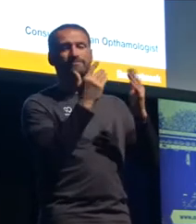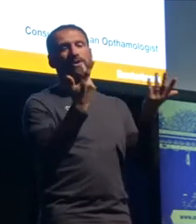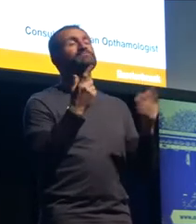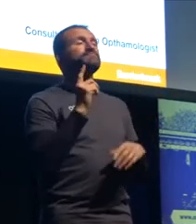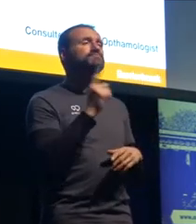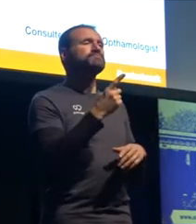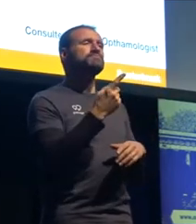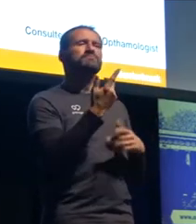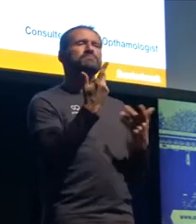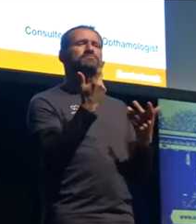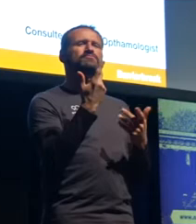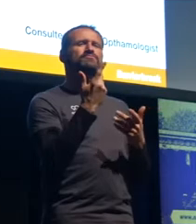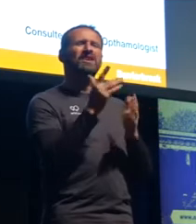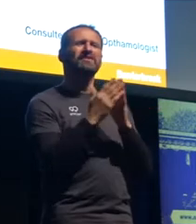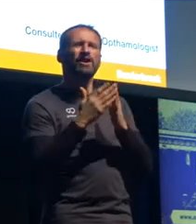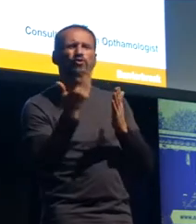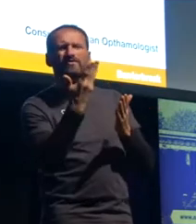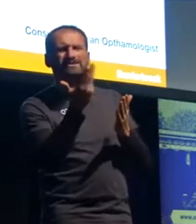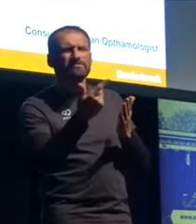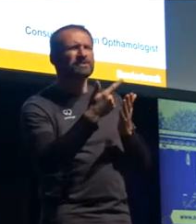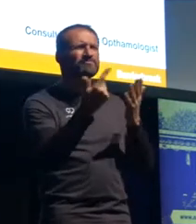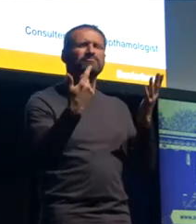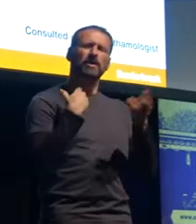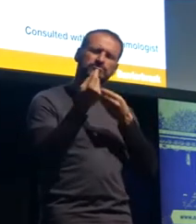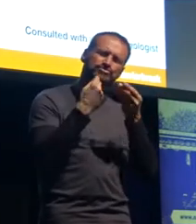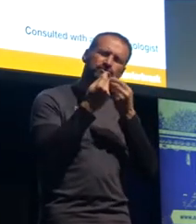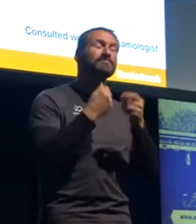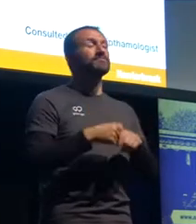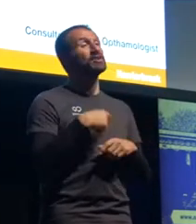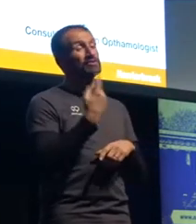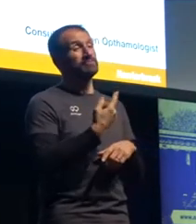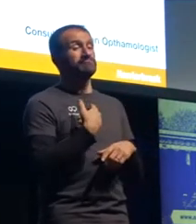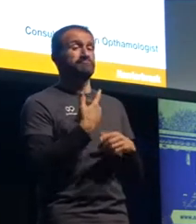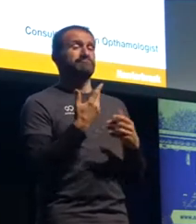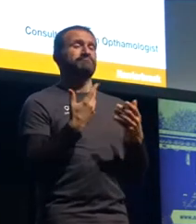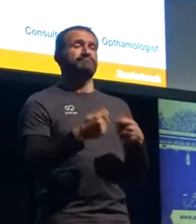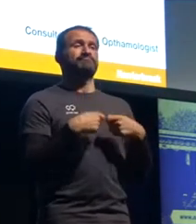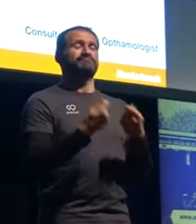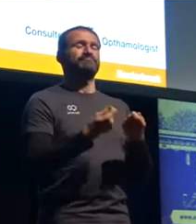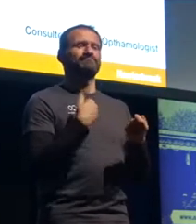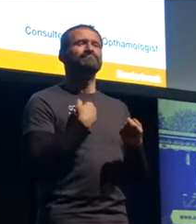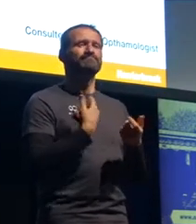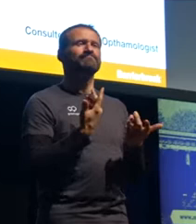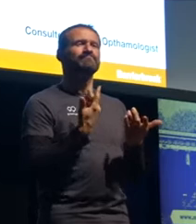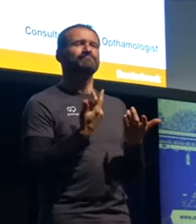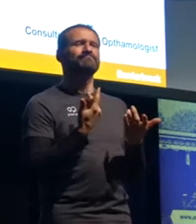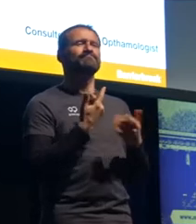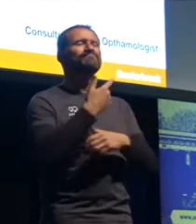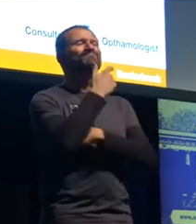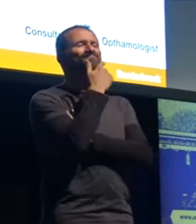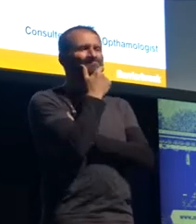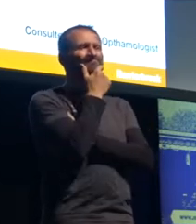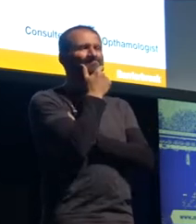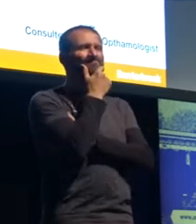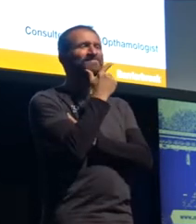lot of the low vision issues around it. Fun fact, they said that since I've come over here, you cannot leave without having an